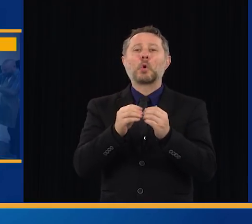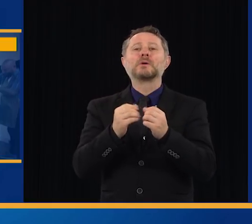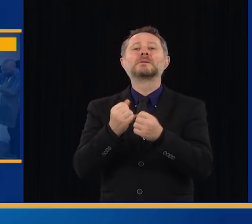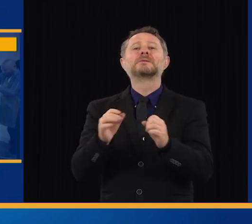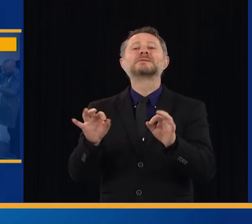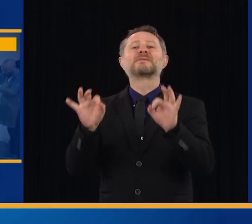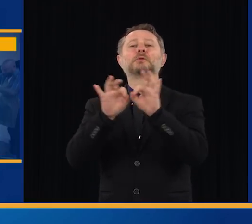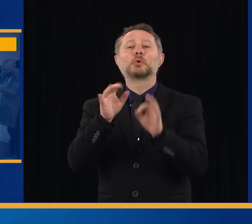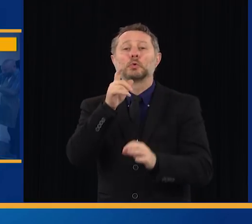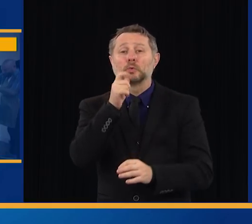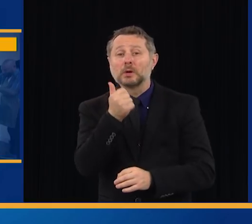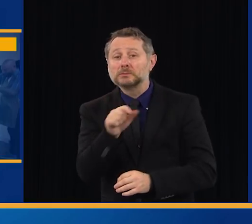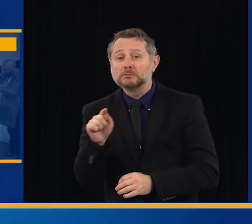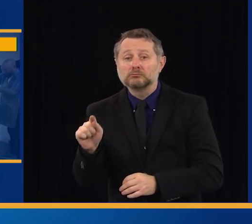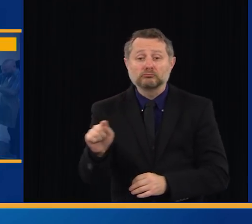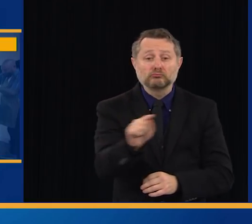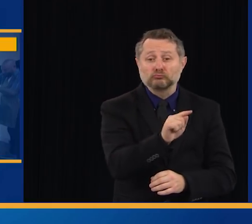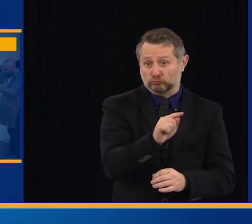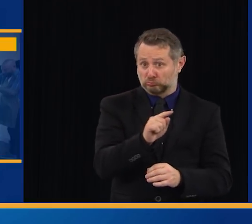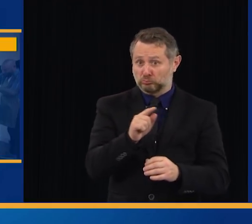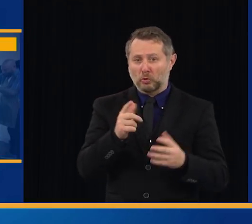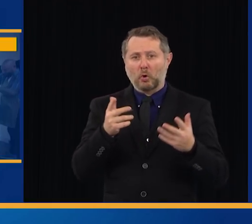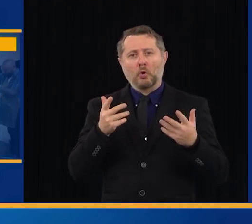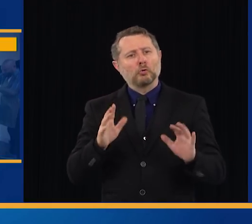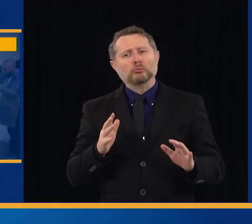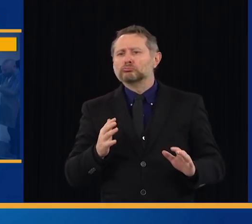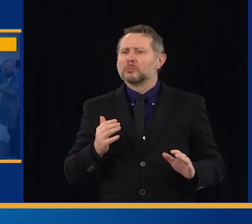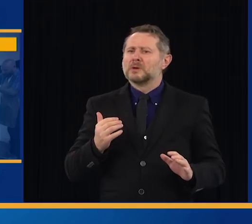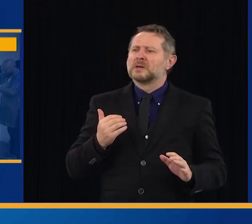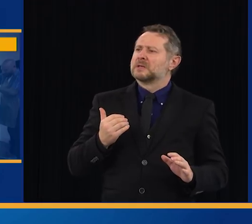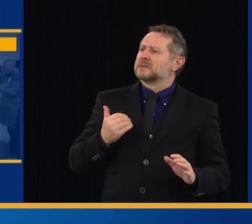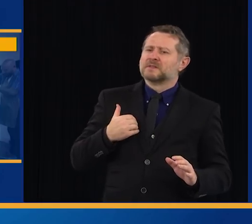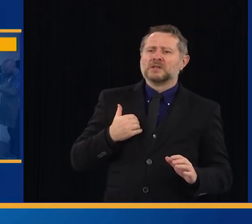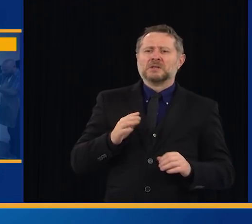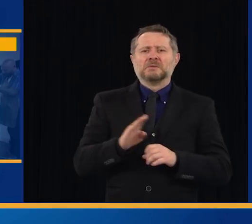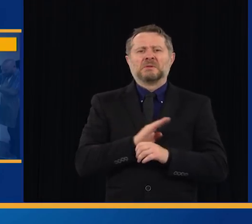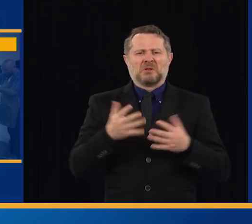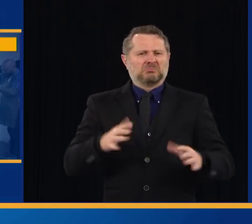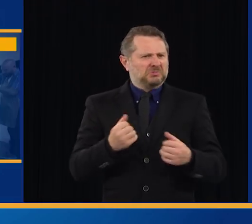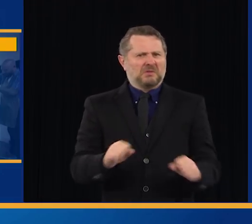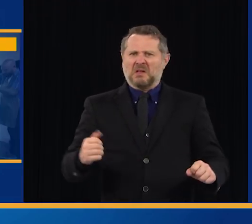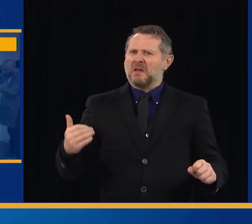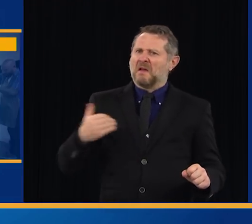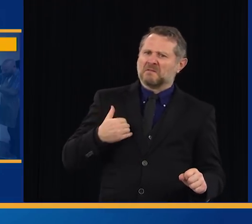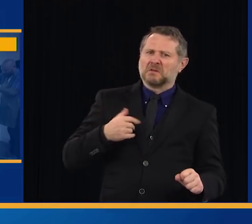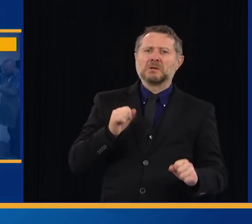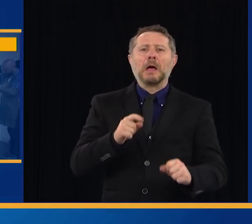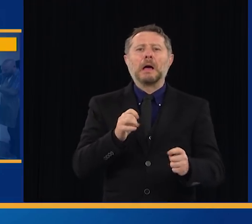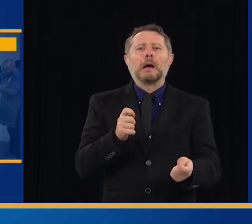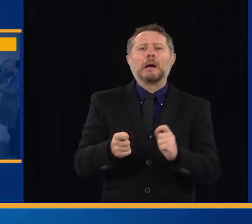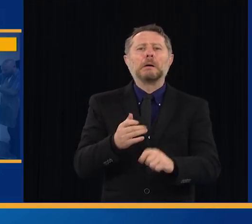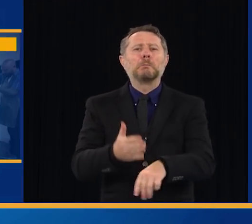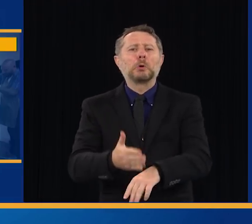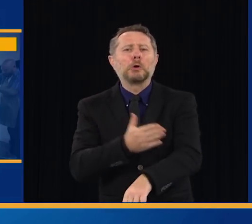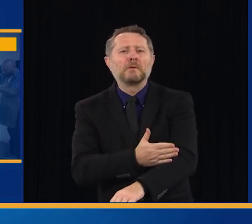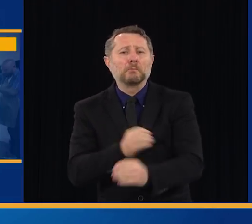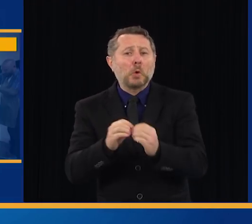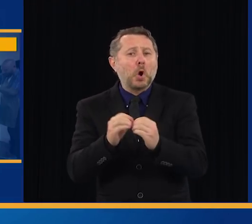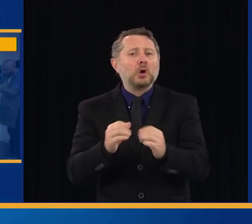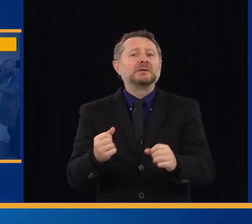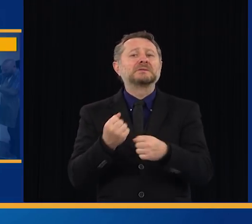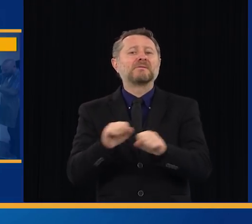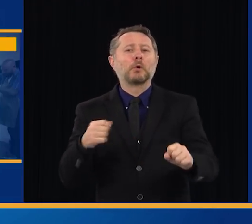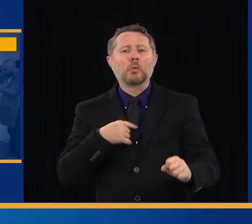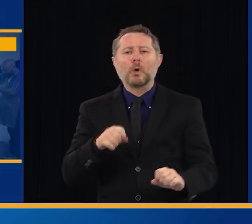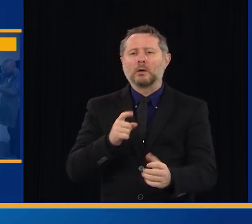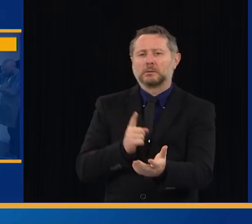inherently safer or can be safer? And then let's talk about how we reopen them and